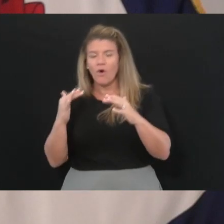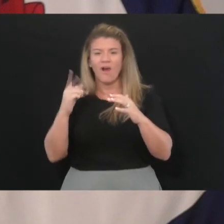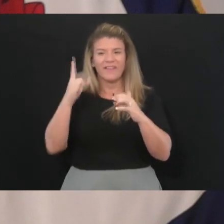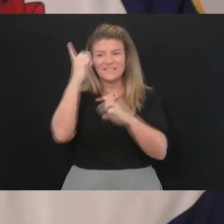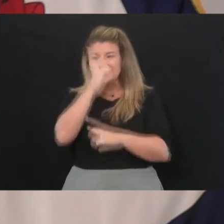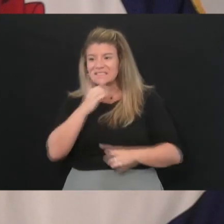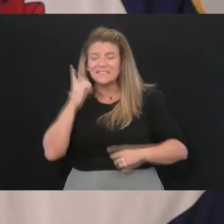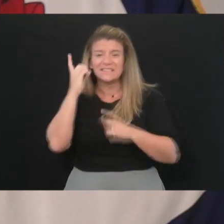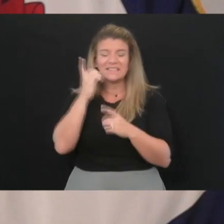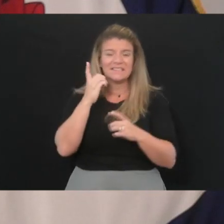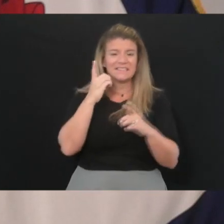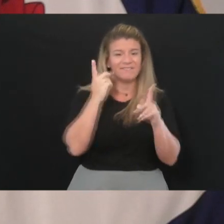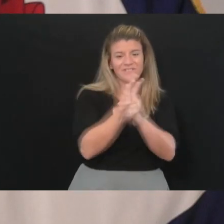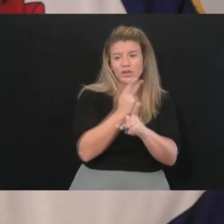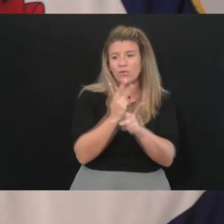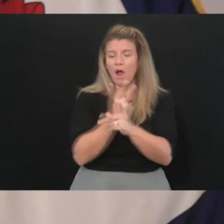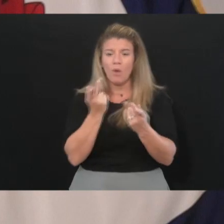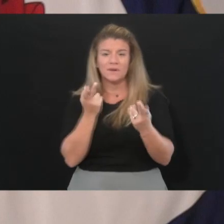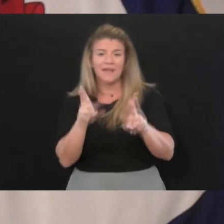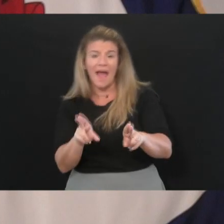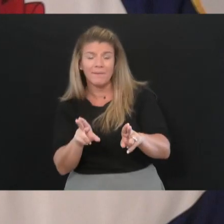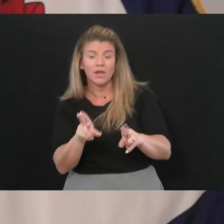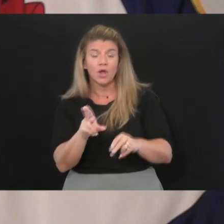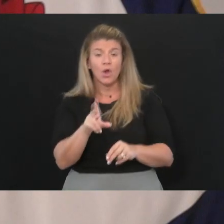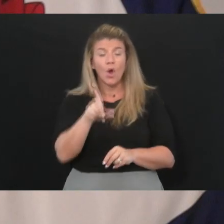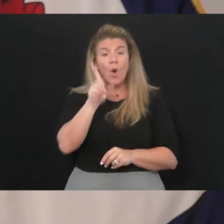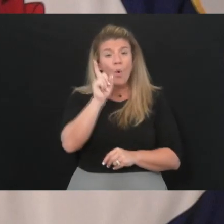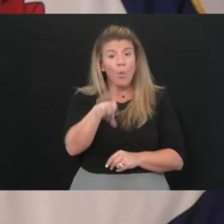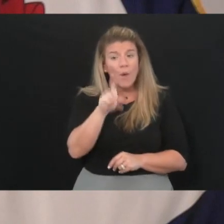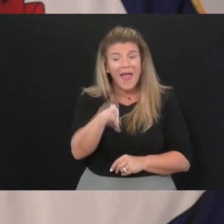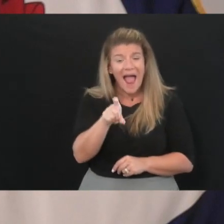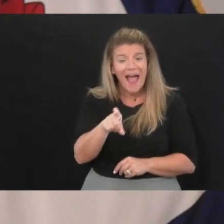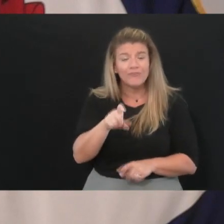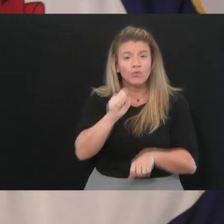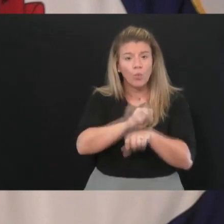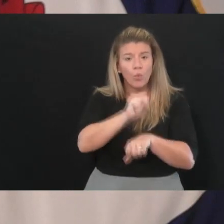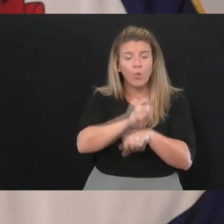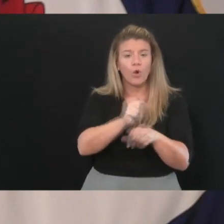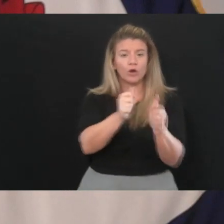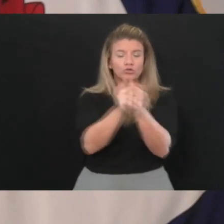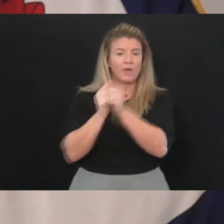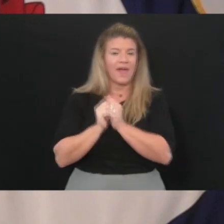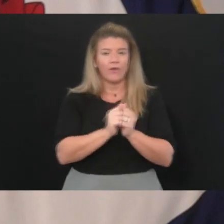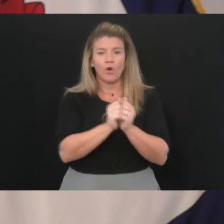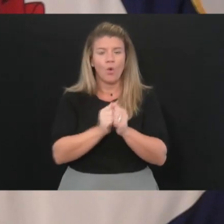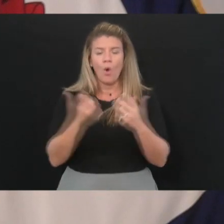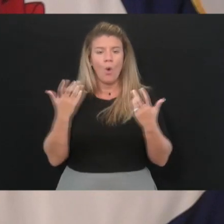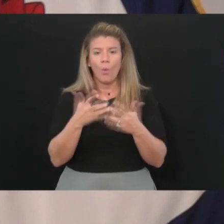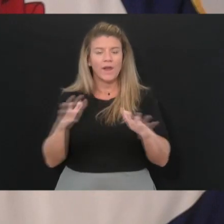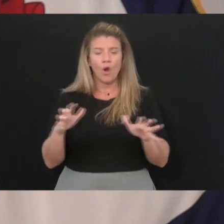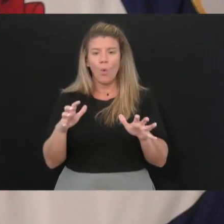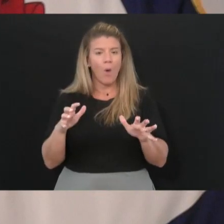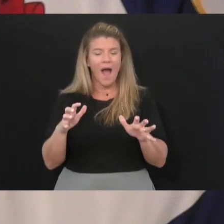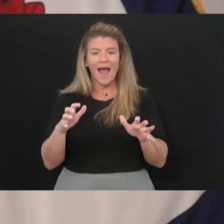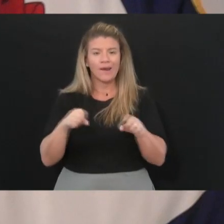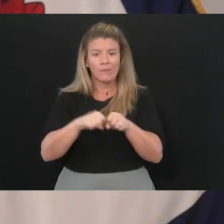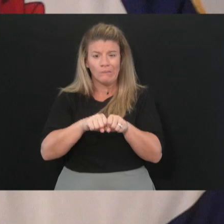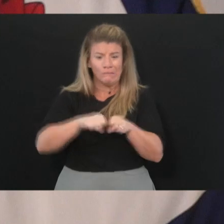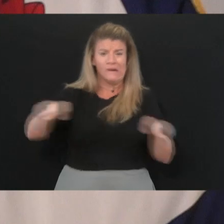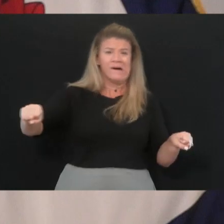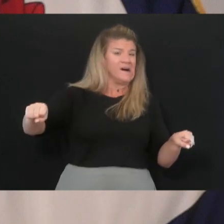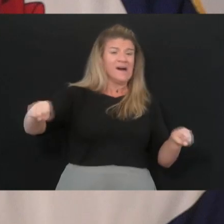to have all of us trying to continue to pull the rope together instead of push the rope, because it's just not going to